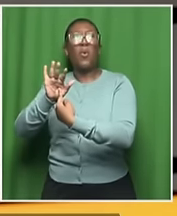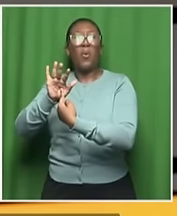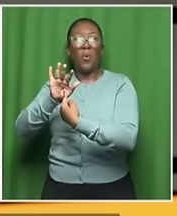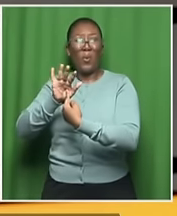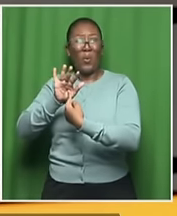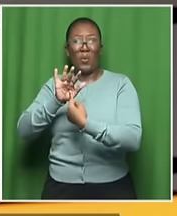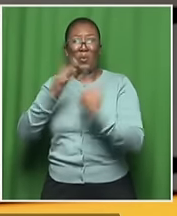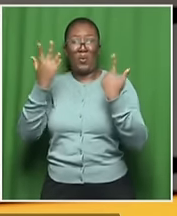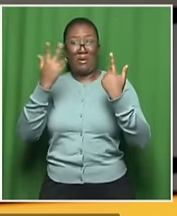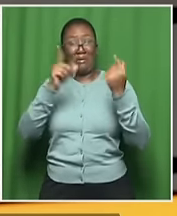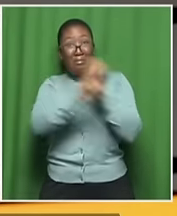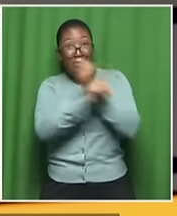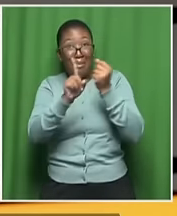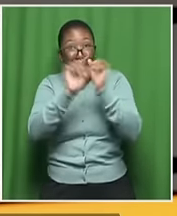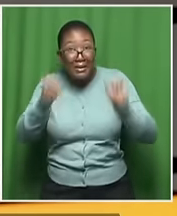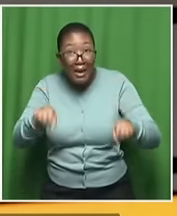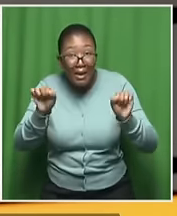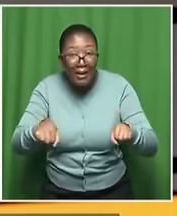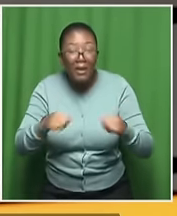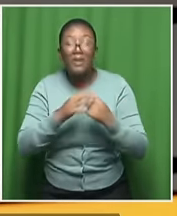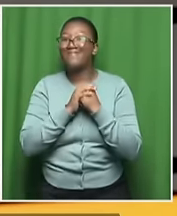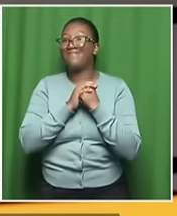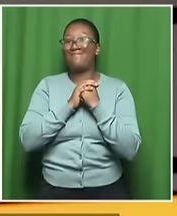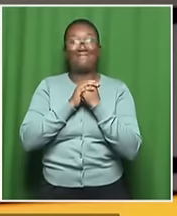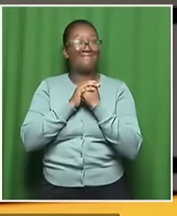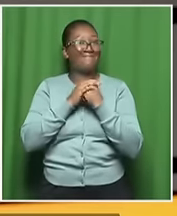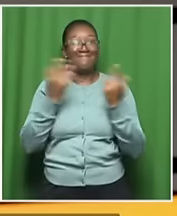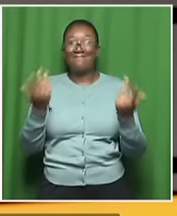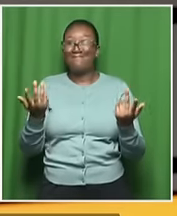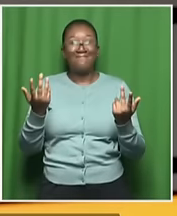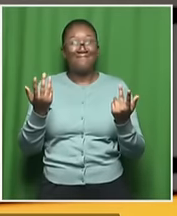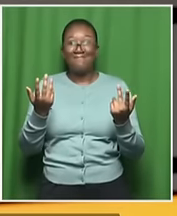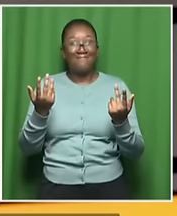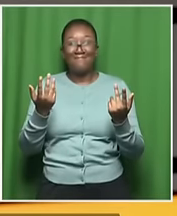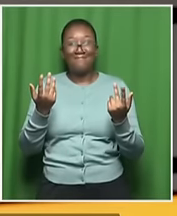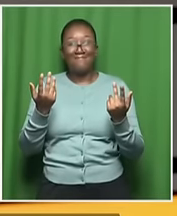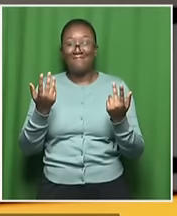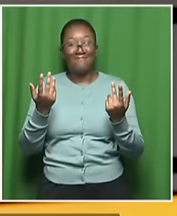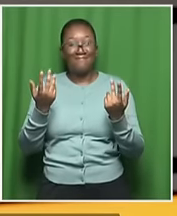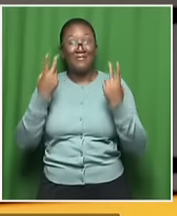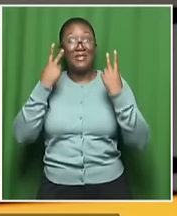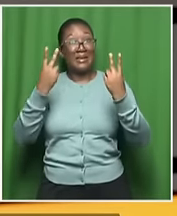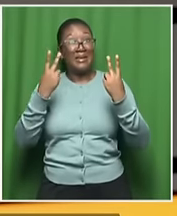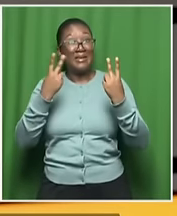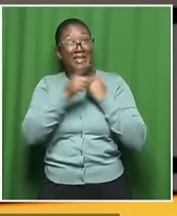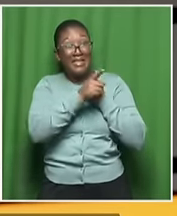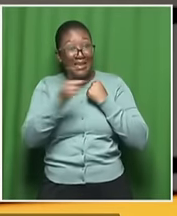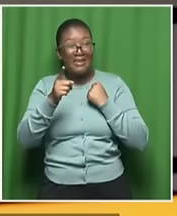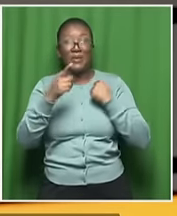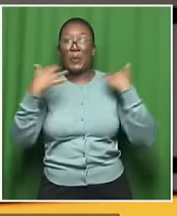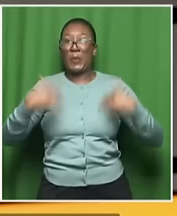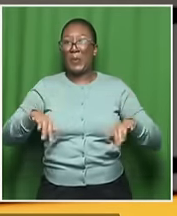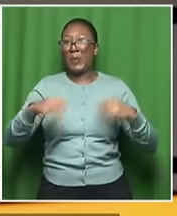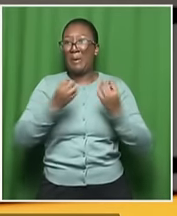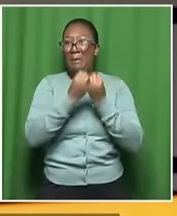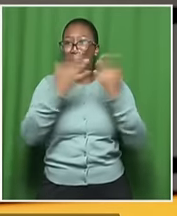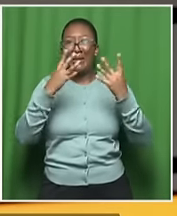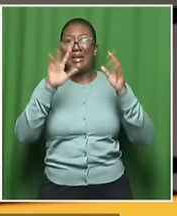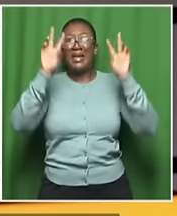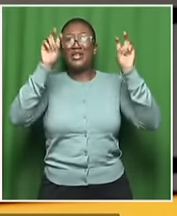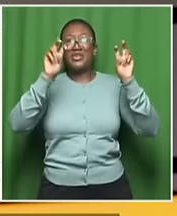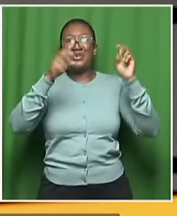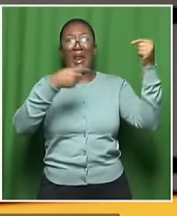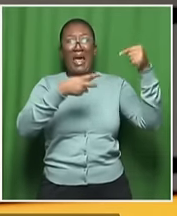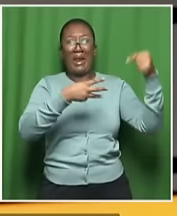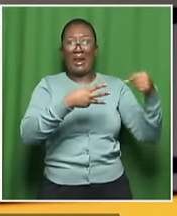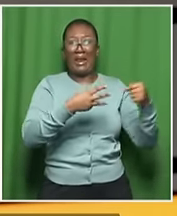about domestic violence? And if we look at those issues and we can